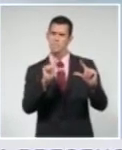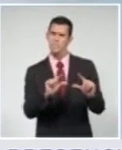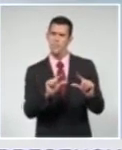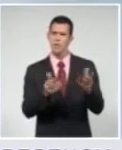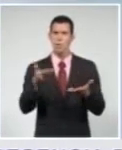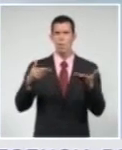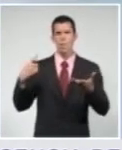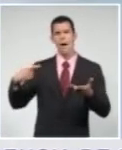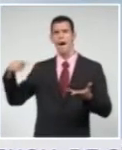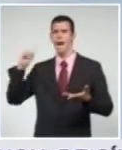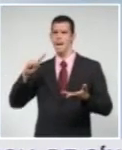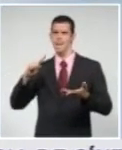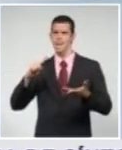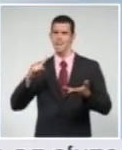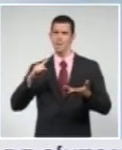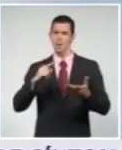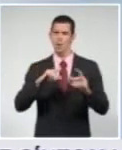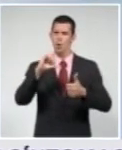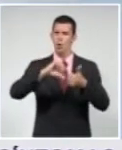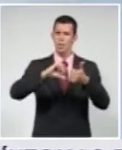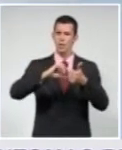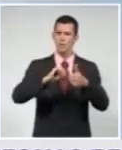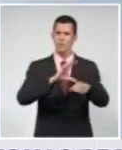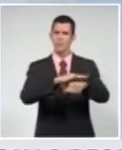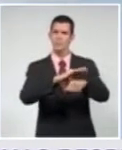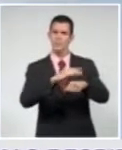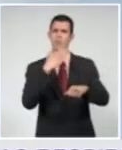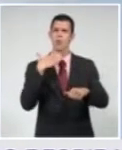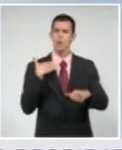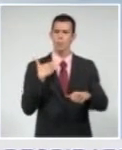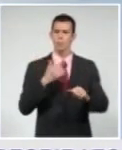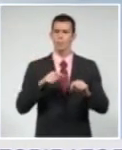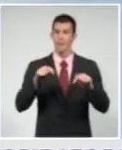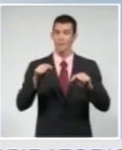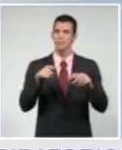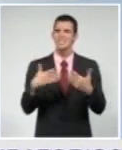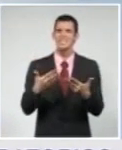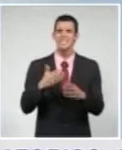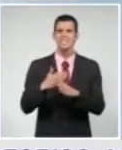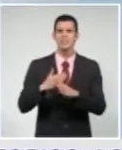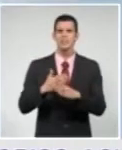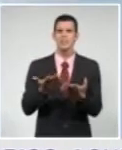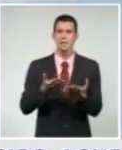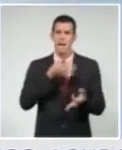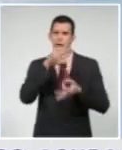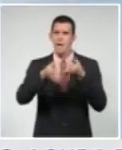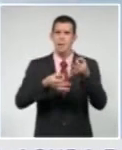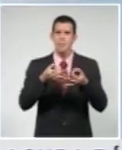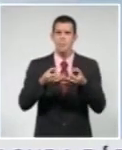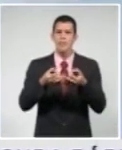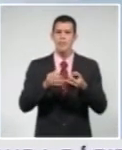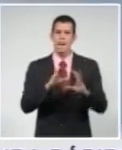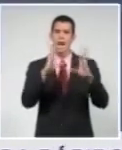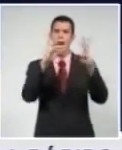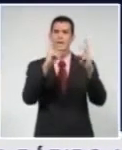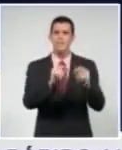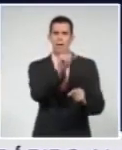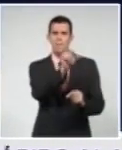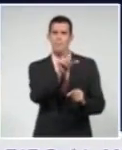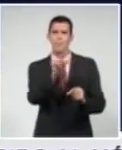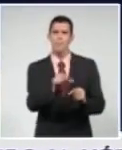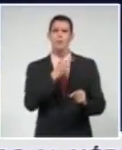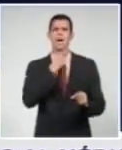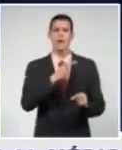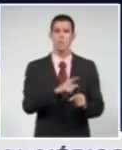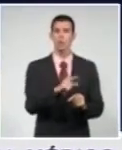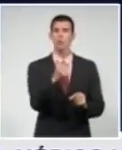This means that Cuba has a rate of 5.65 per 100,000 inhabitants over the last